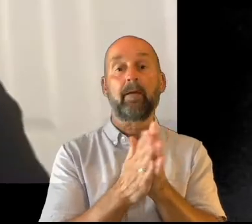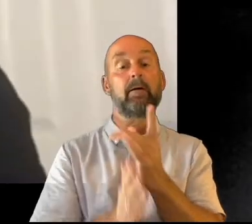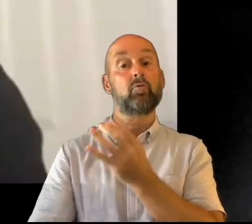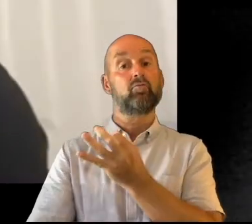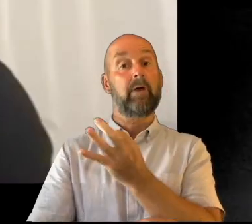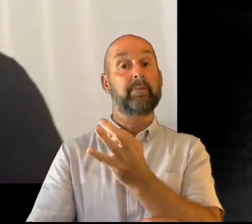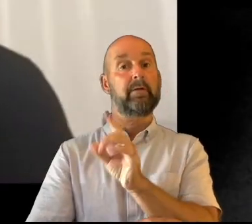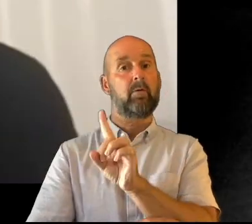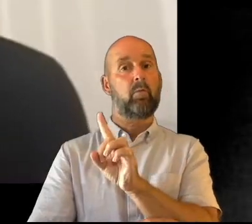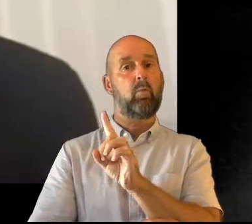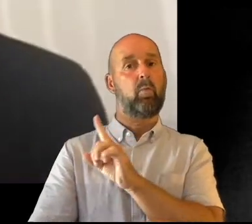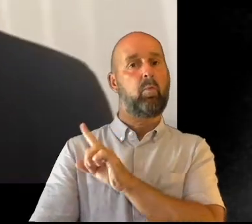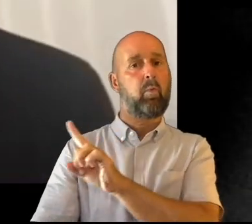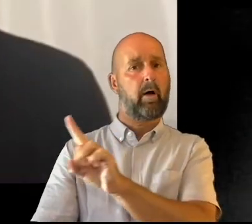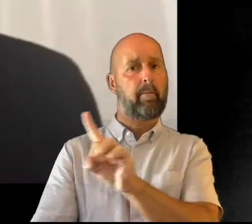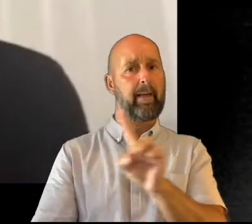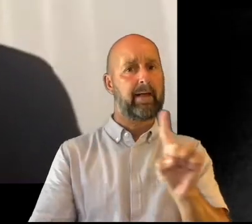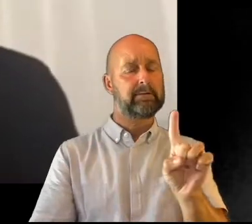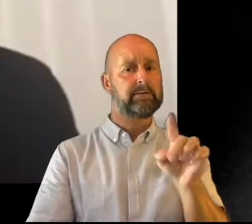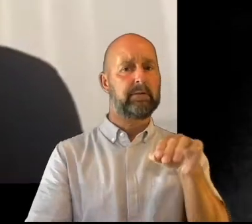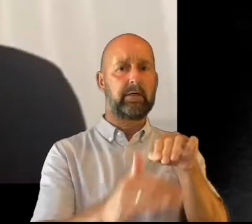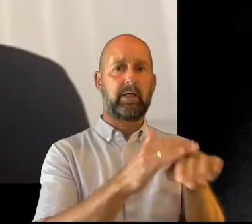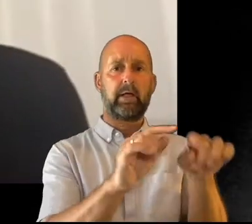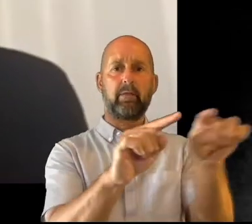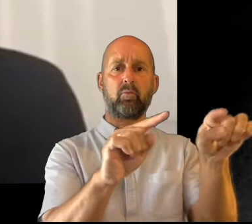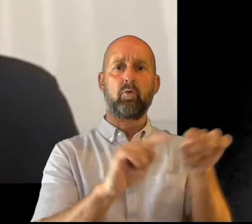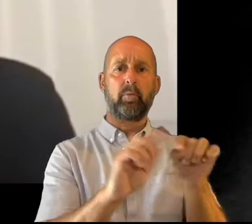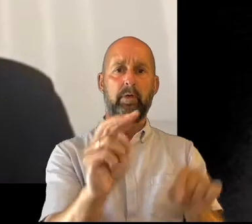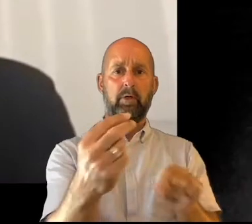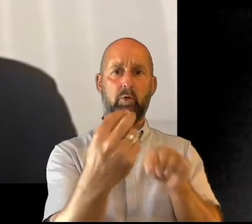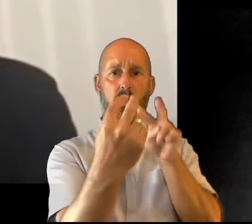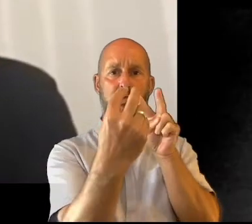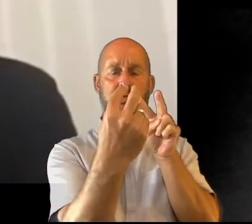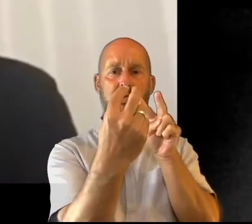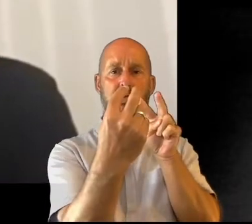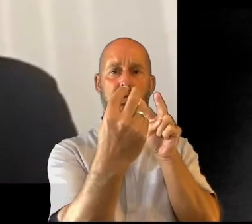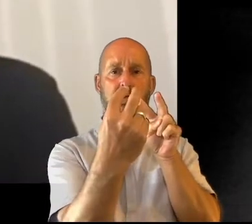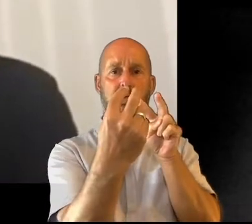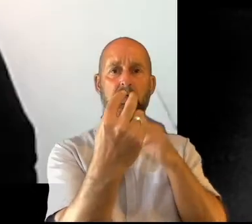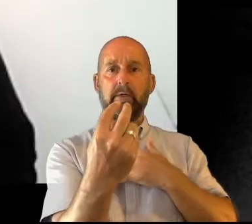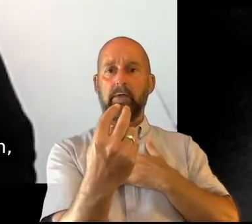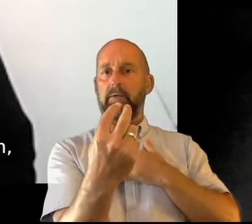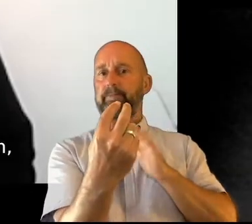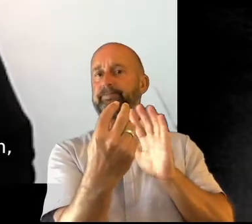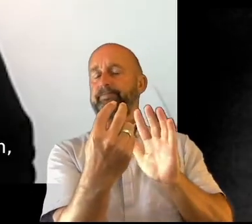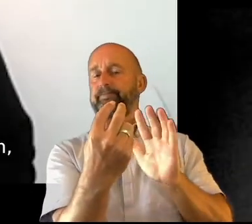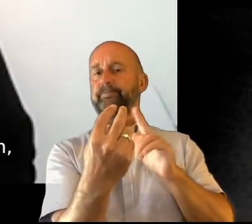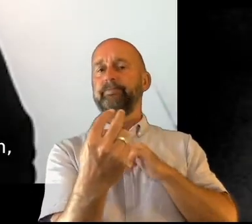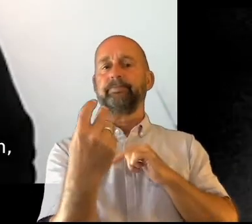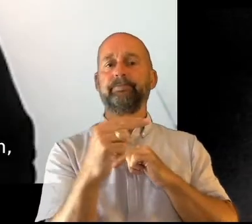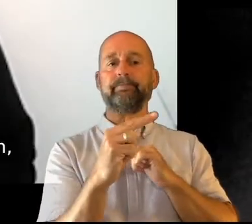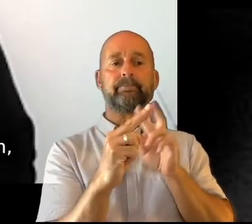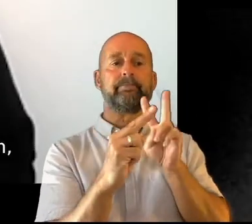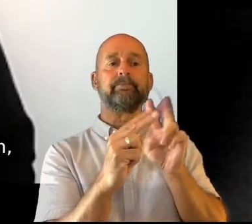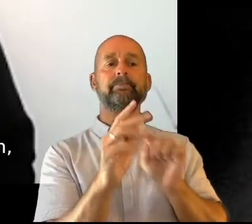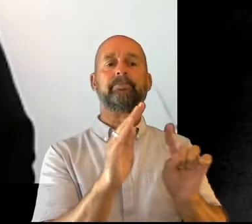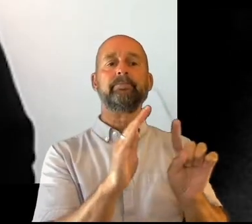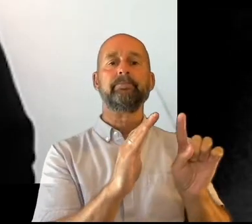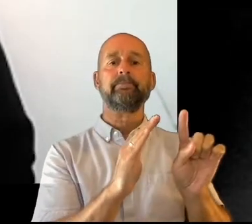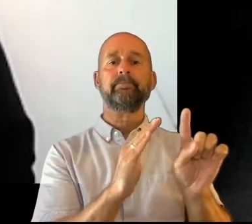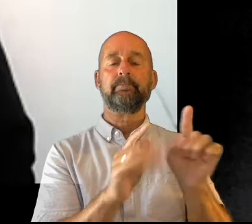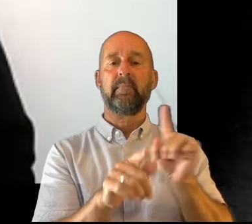Representative walks past Samrah on the way back to the room. He looks in her eyes. It steals her breath. She watches him enter the glass room.